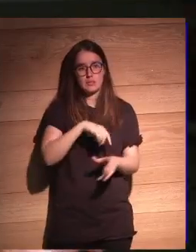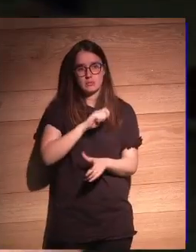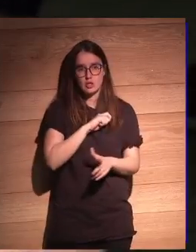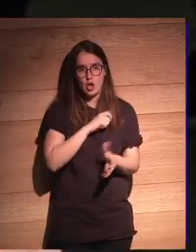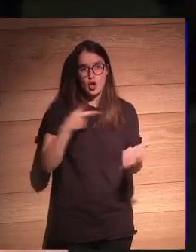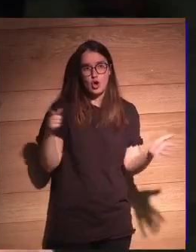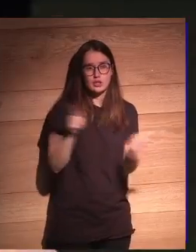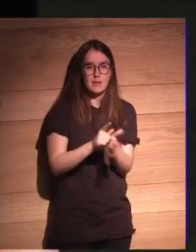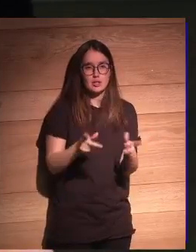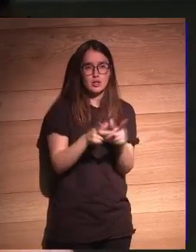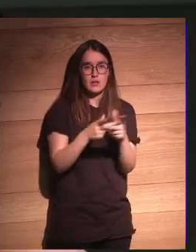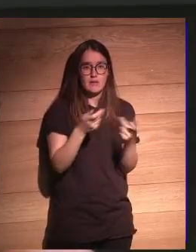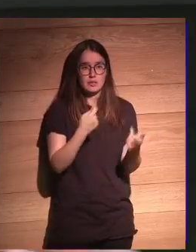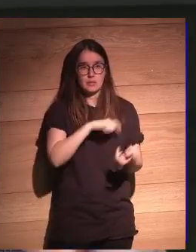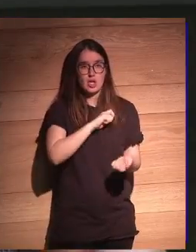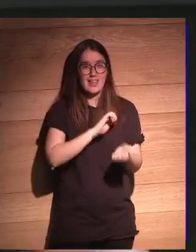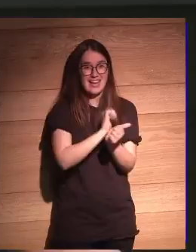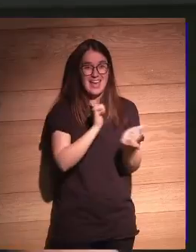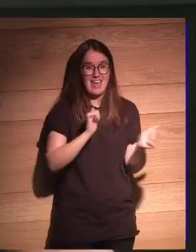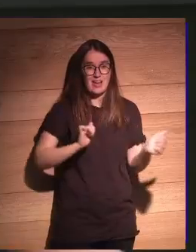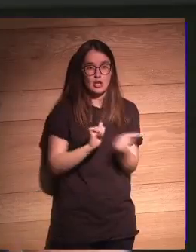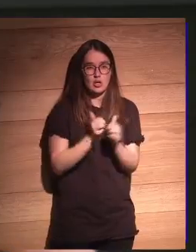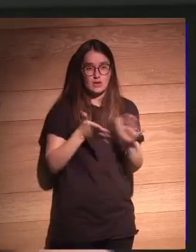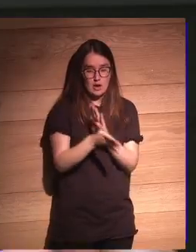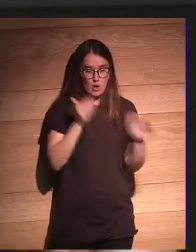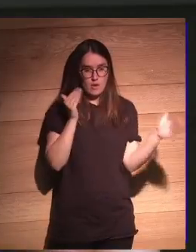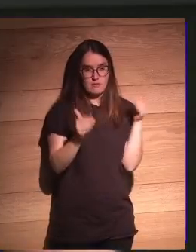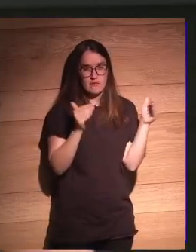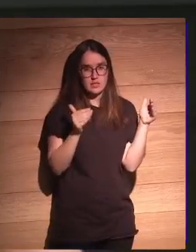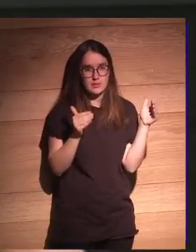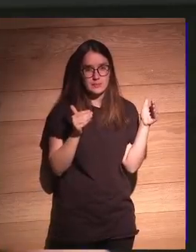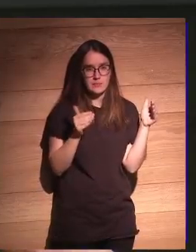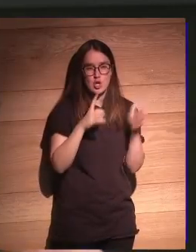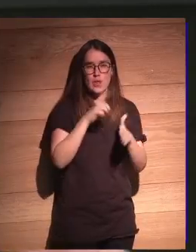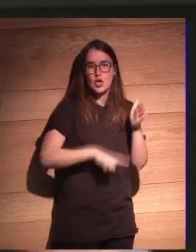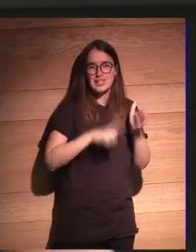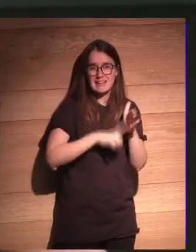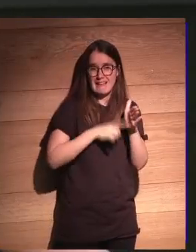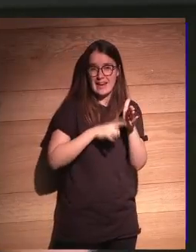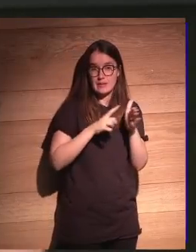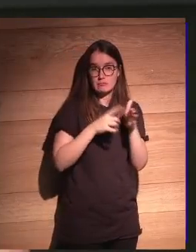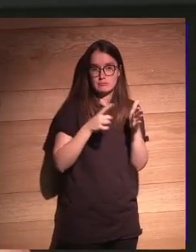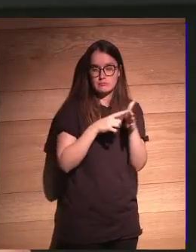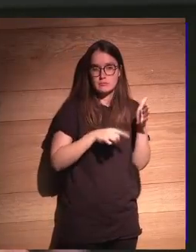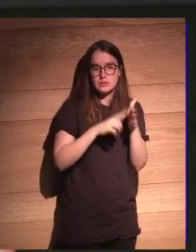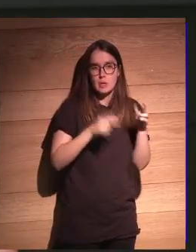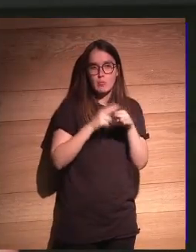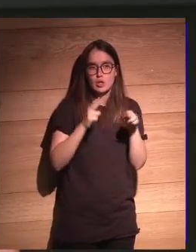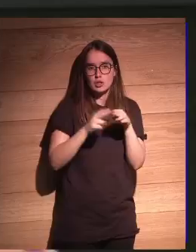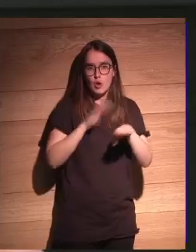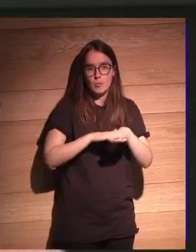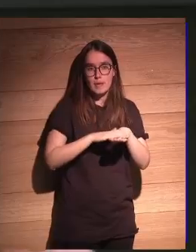given a lot of credit, a housing of credit. So we went with the rent bubble